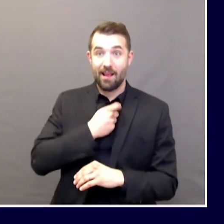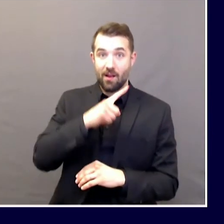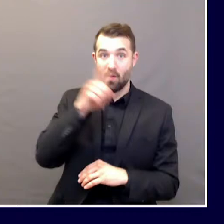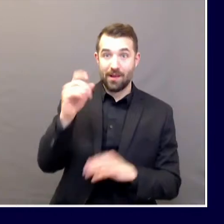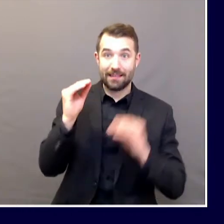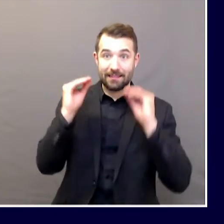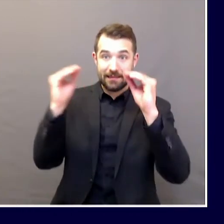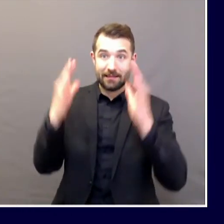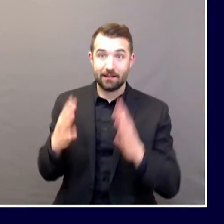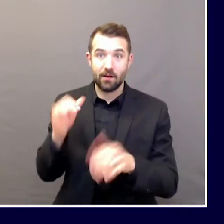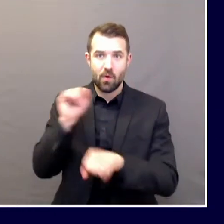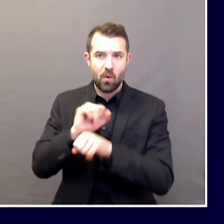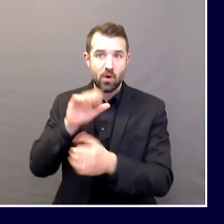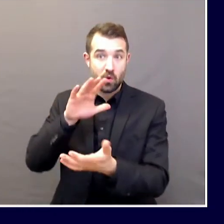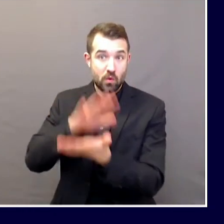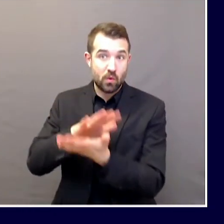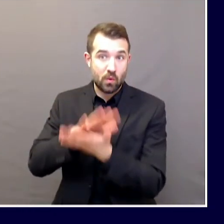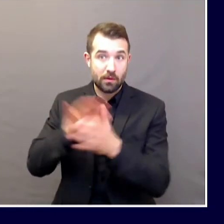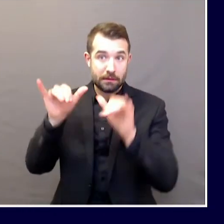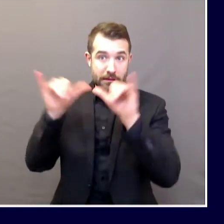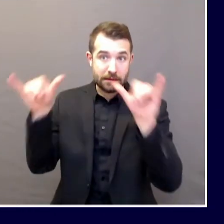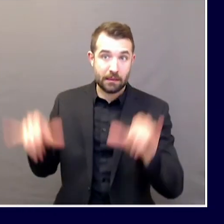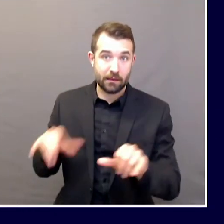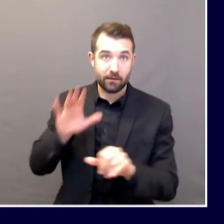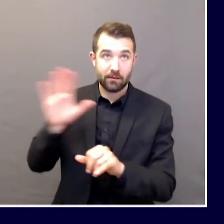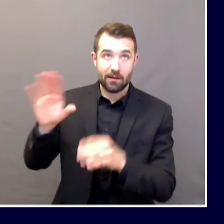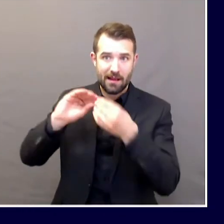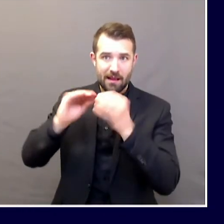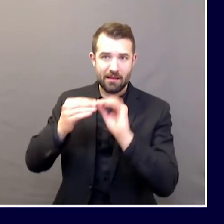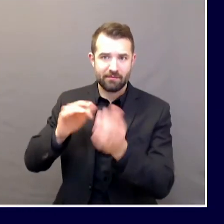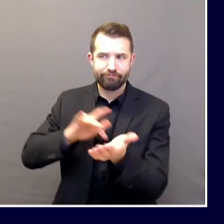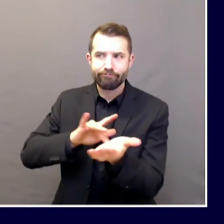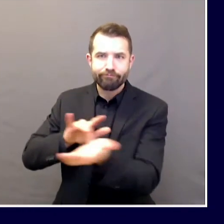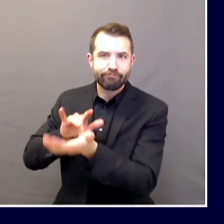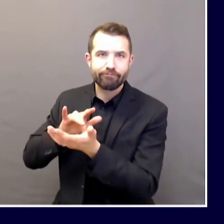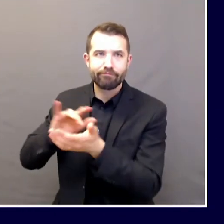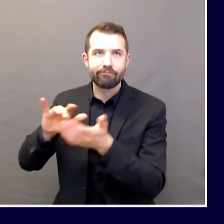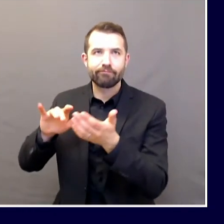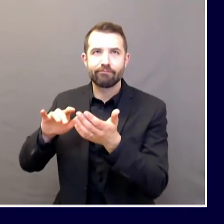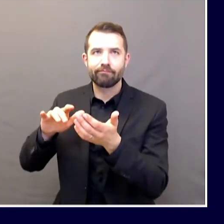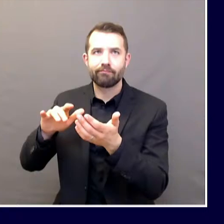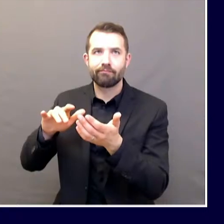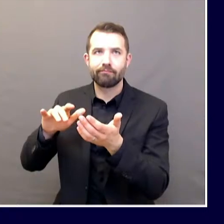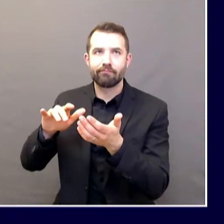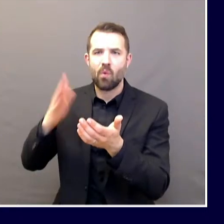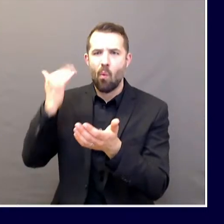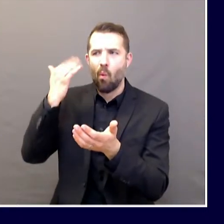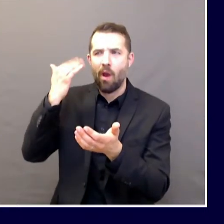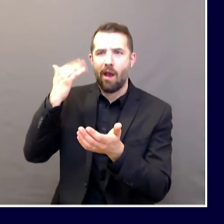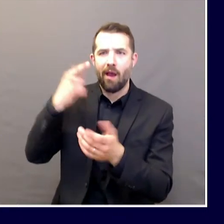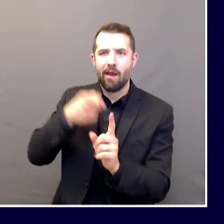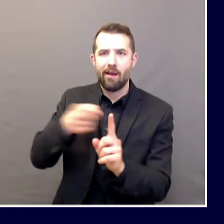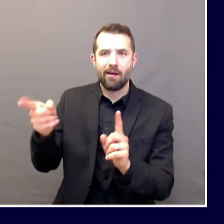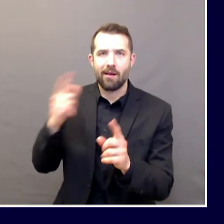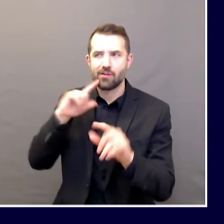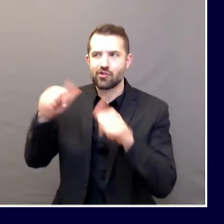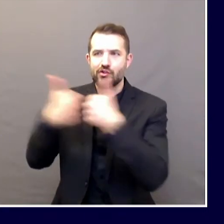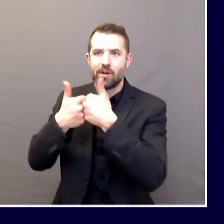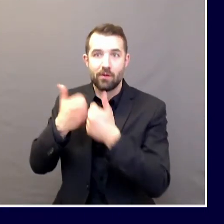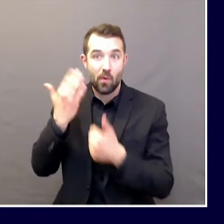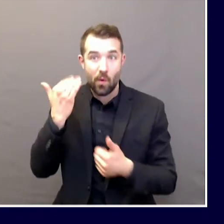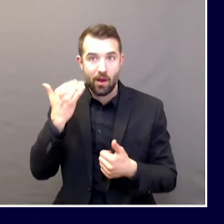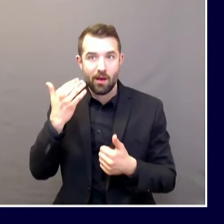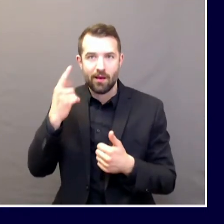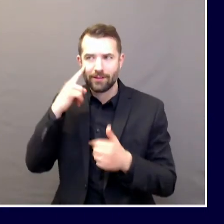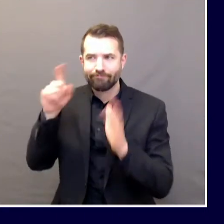get a good sense of. As I've mentioned before at these meetings, we don't ask for someone's occupation when they go to get vaccinated.